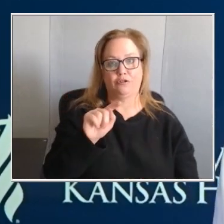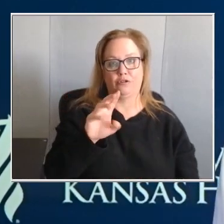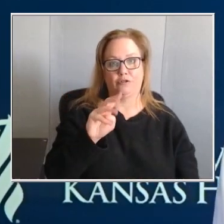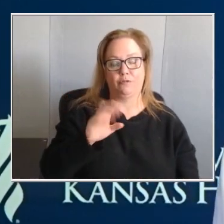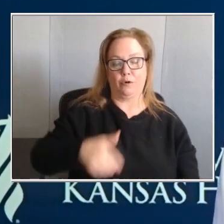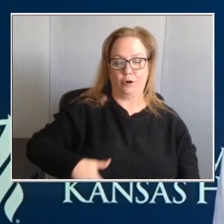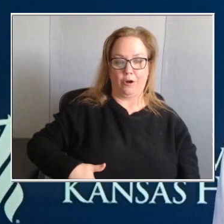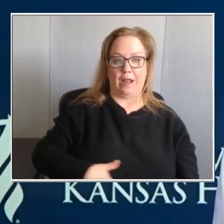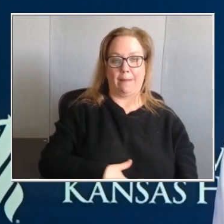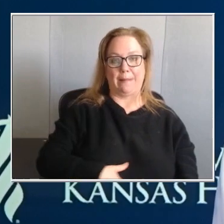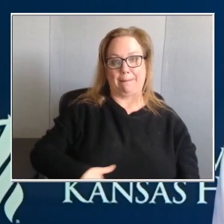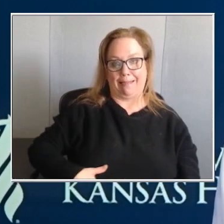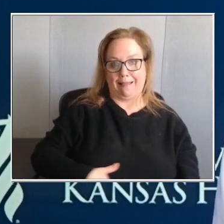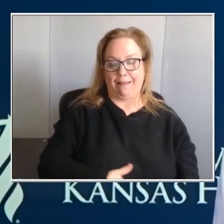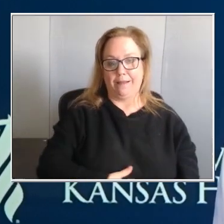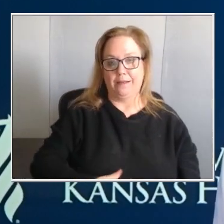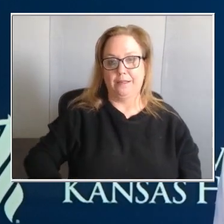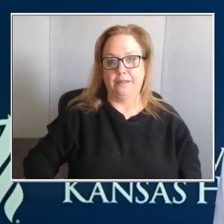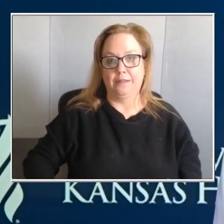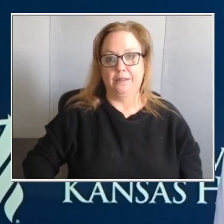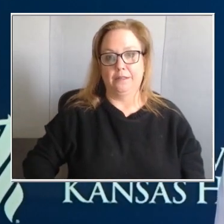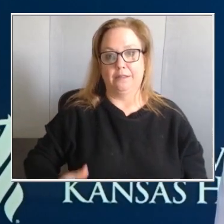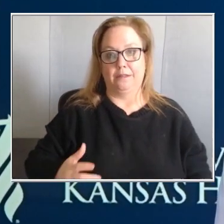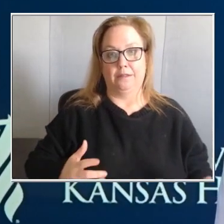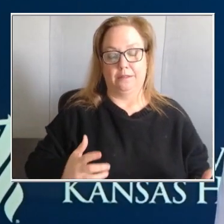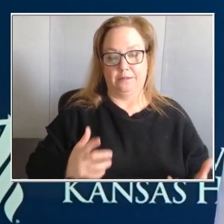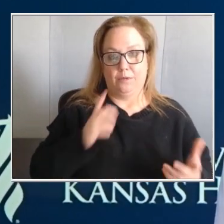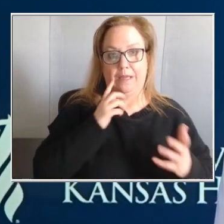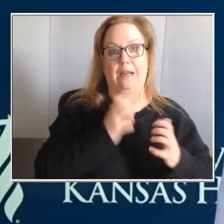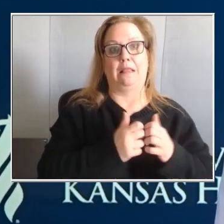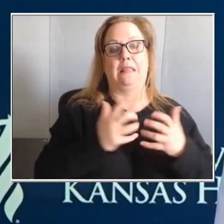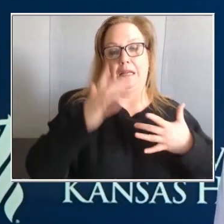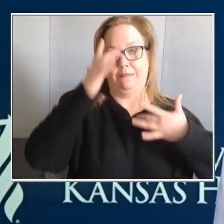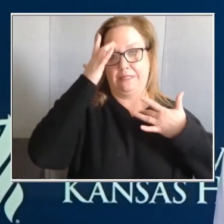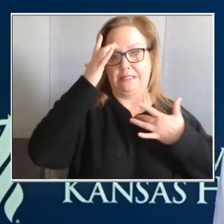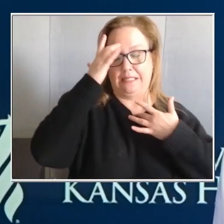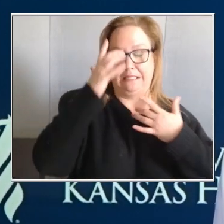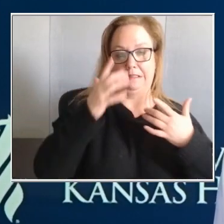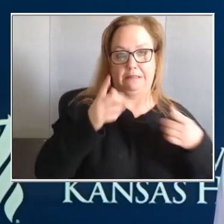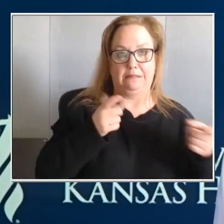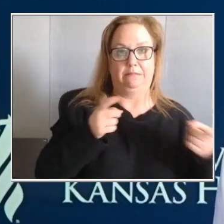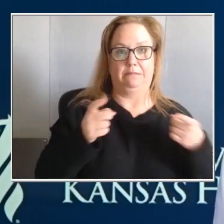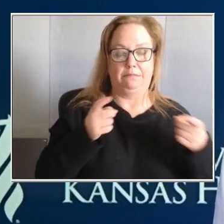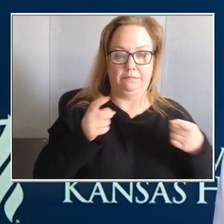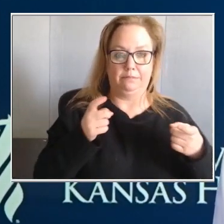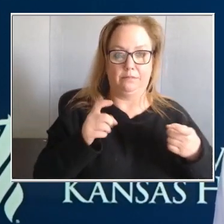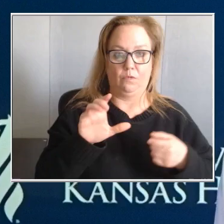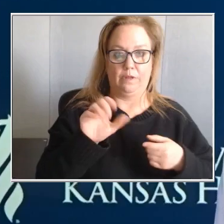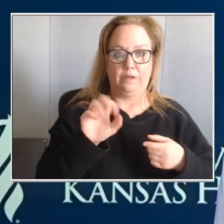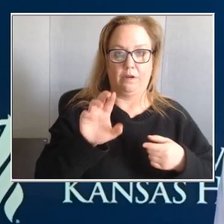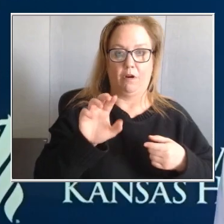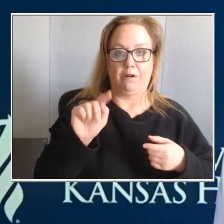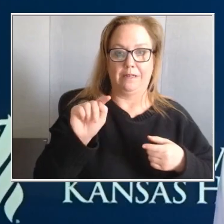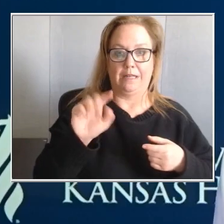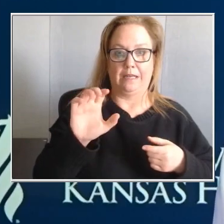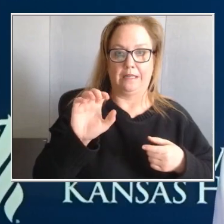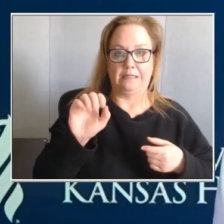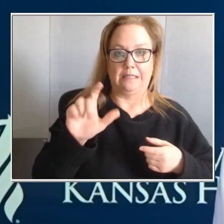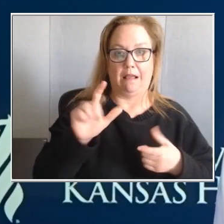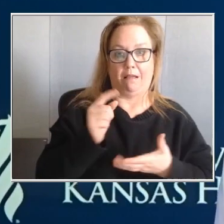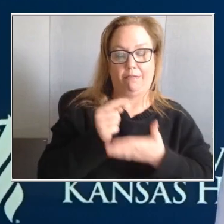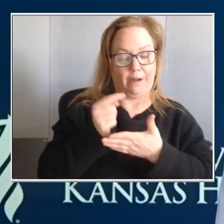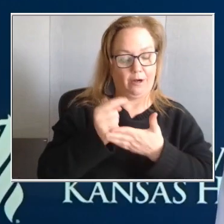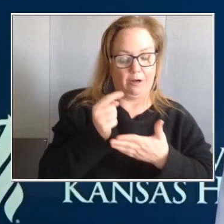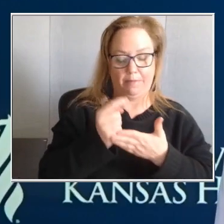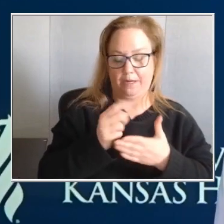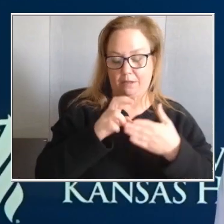abdomen, and so we had a lot of disease to deal with these CAR T-cell therapy. But the results